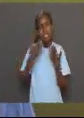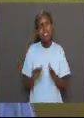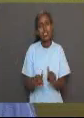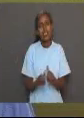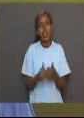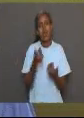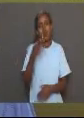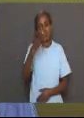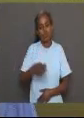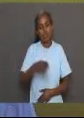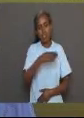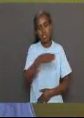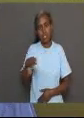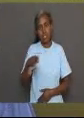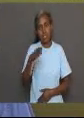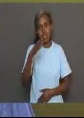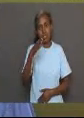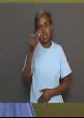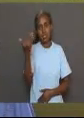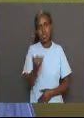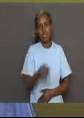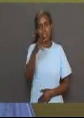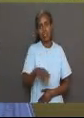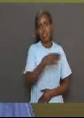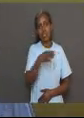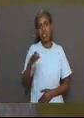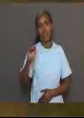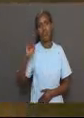the graphs of sine equations.